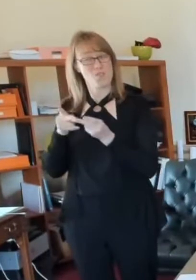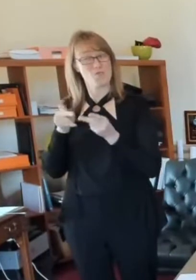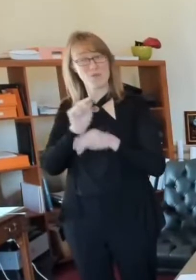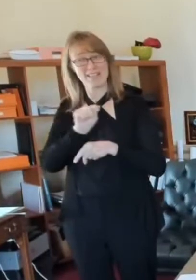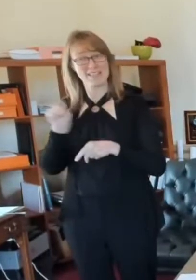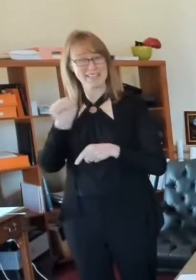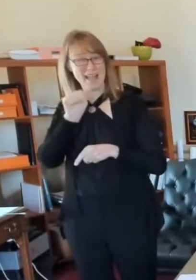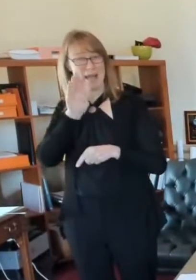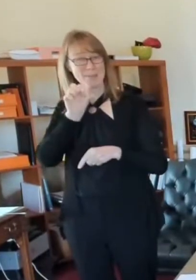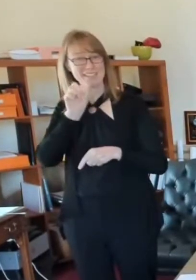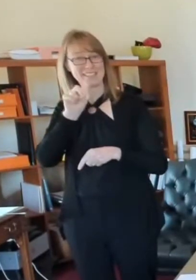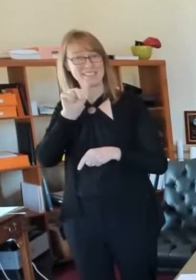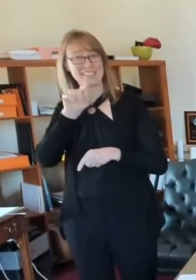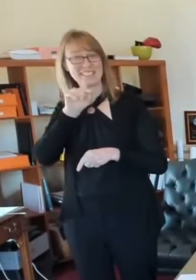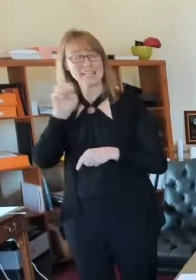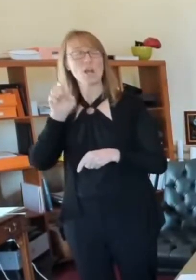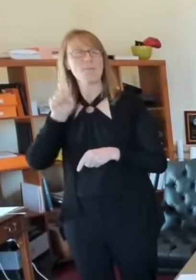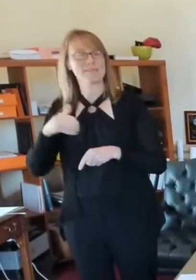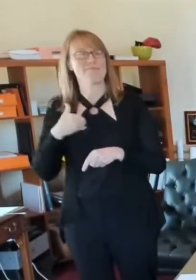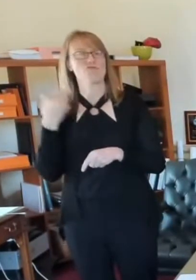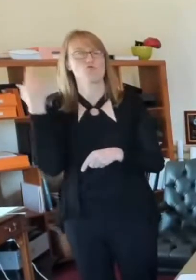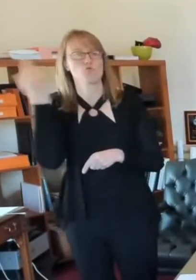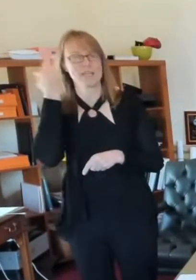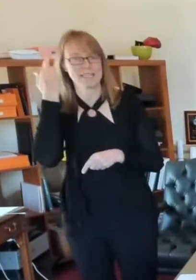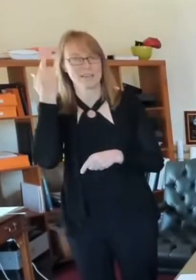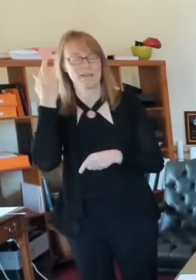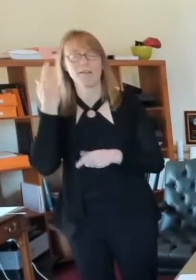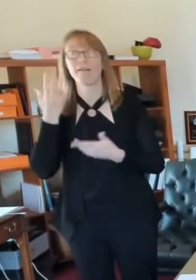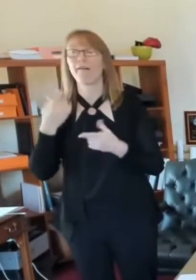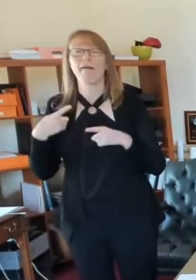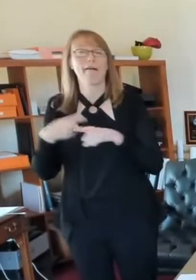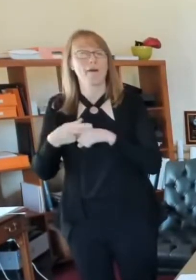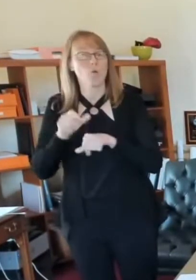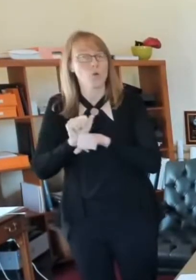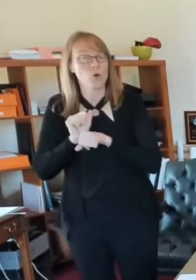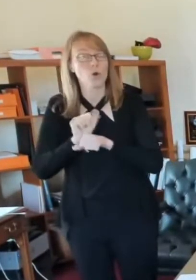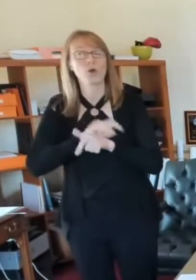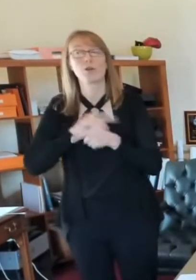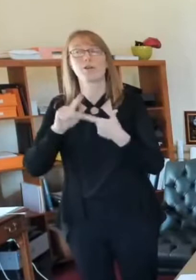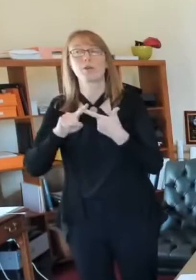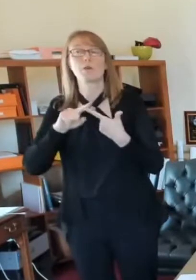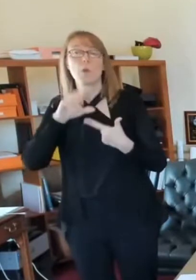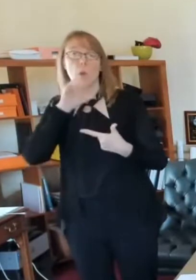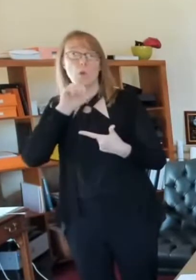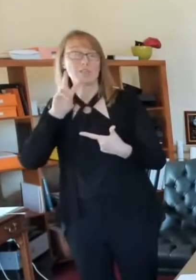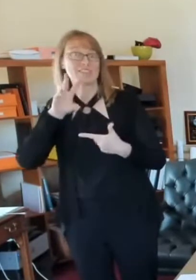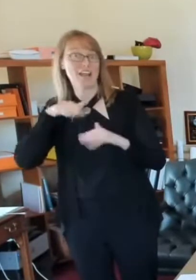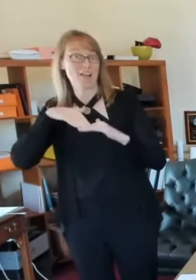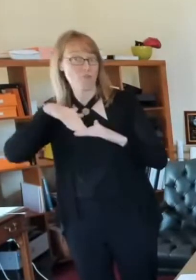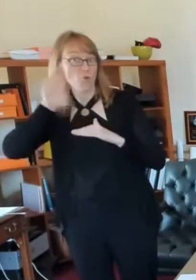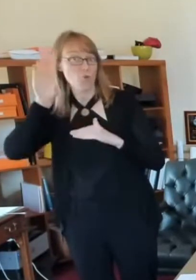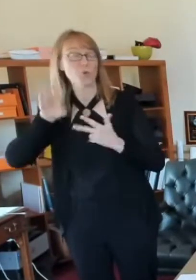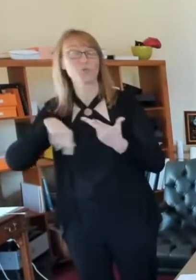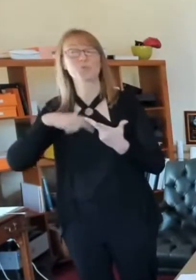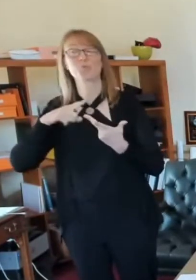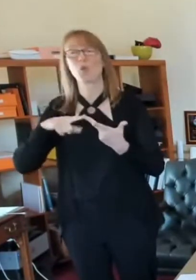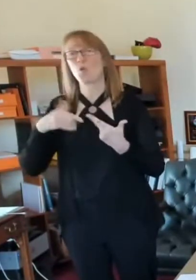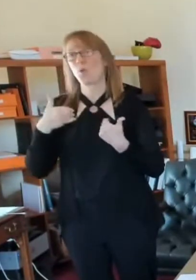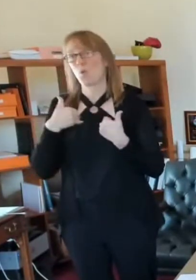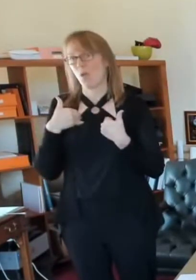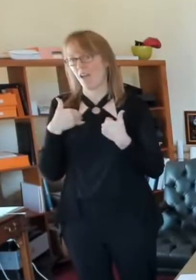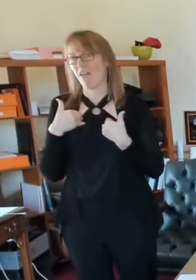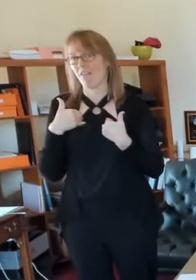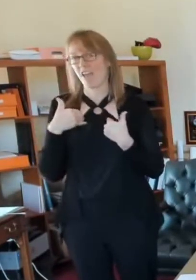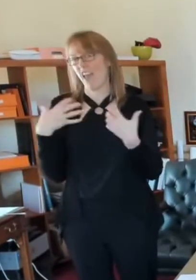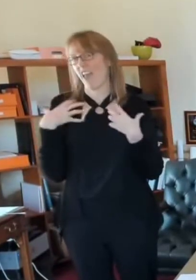you're 65 or over, or you have an underlying health condition which makes you susceptible to